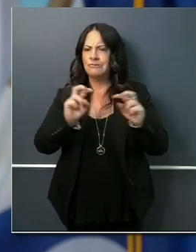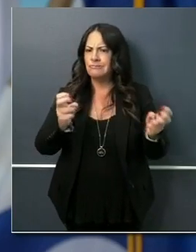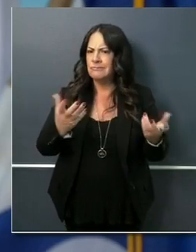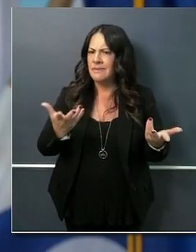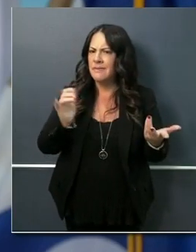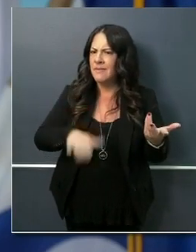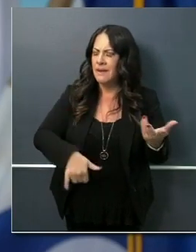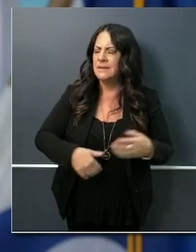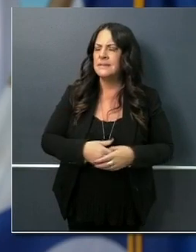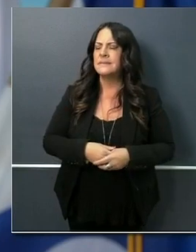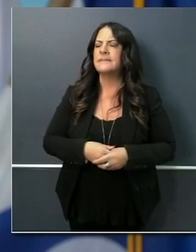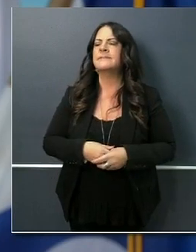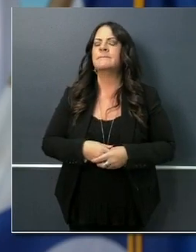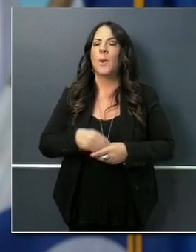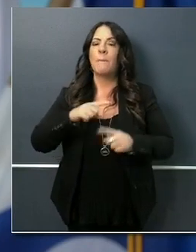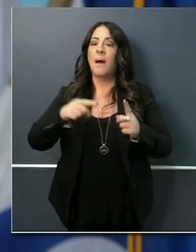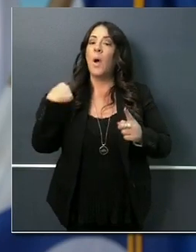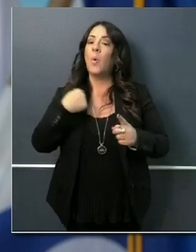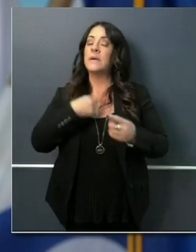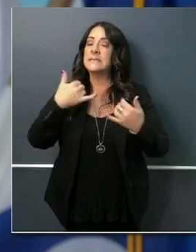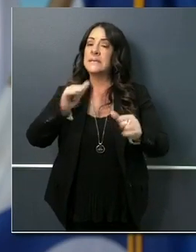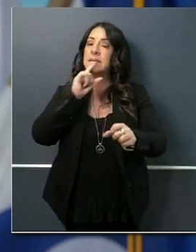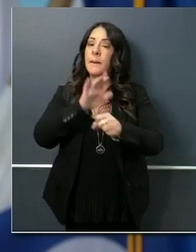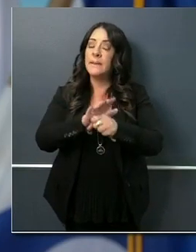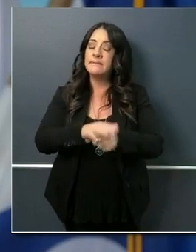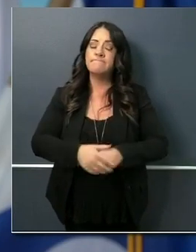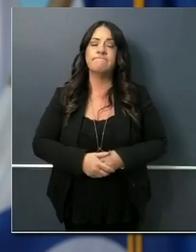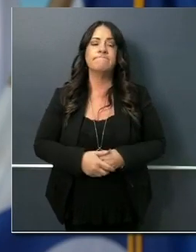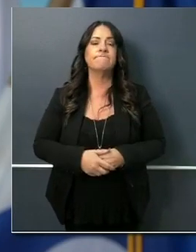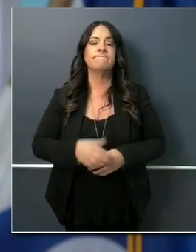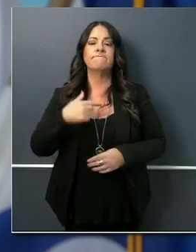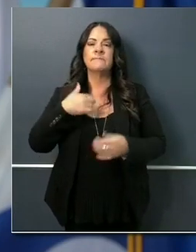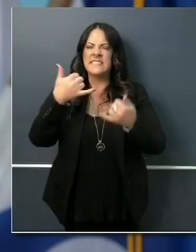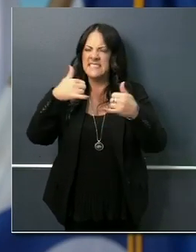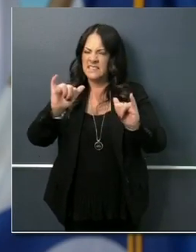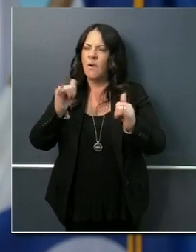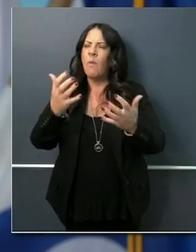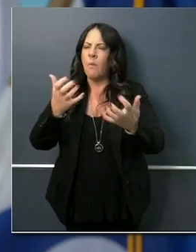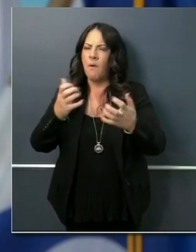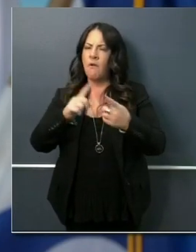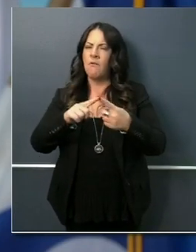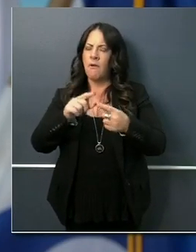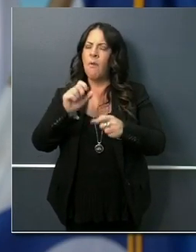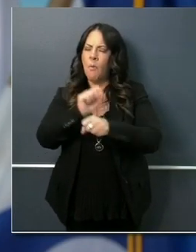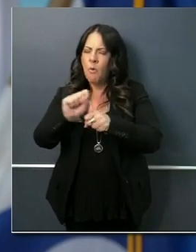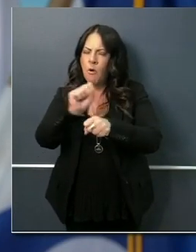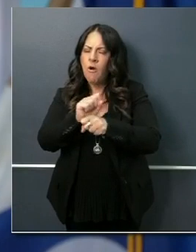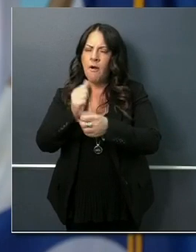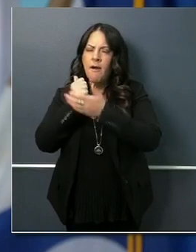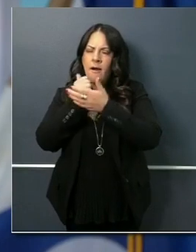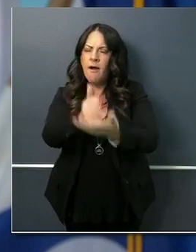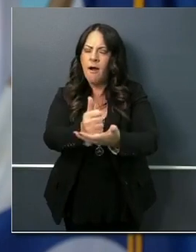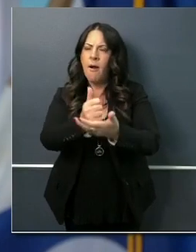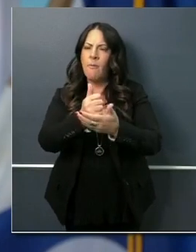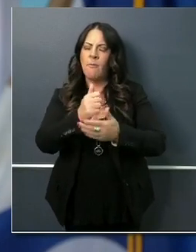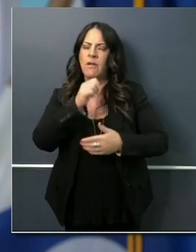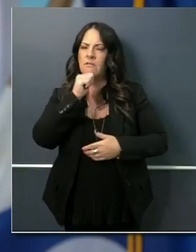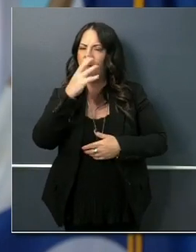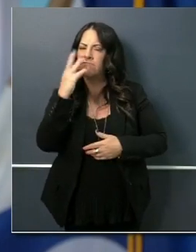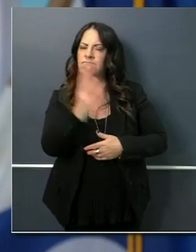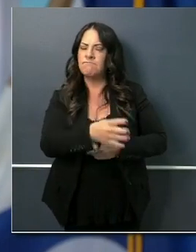our guard and our commitment and resolve to work around that and work through that. And so today, we're